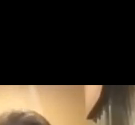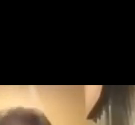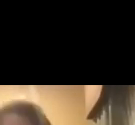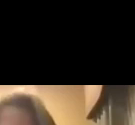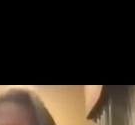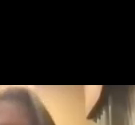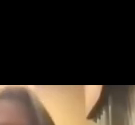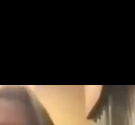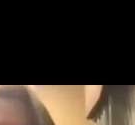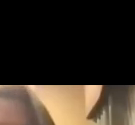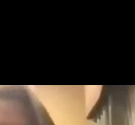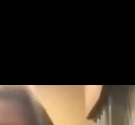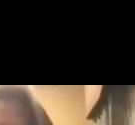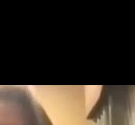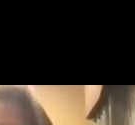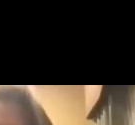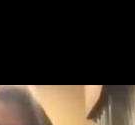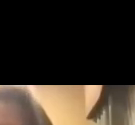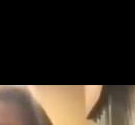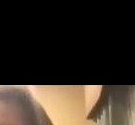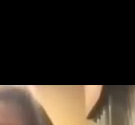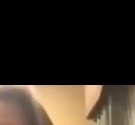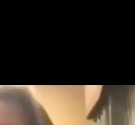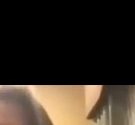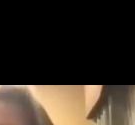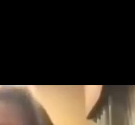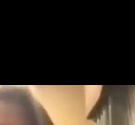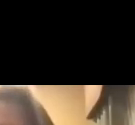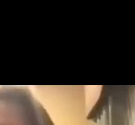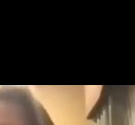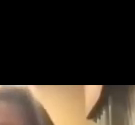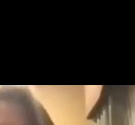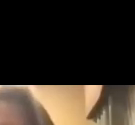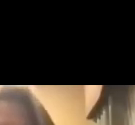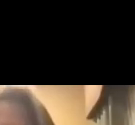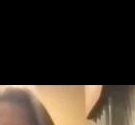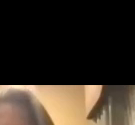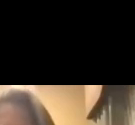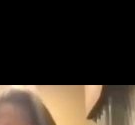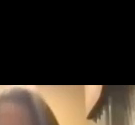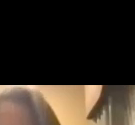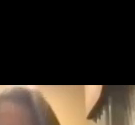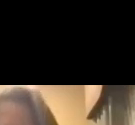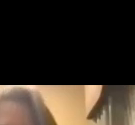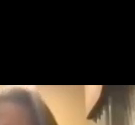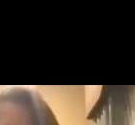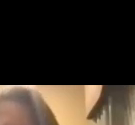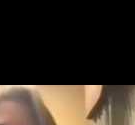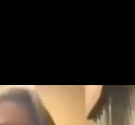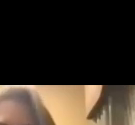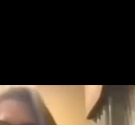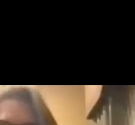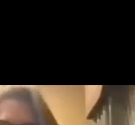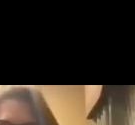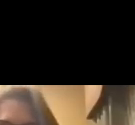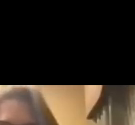compare. Mitzi and I have been talking about this. We are going to put blinders on. We are not comparing our journey. and we